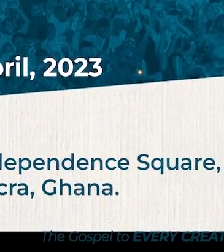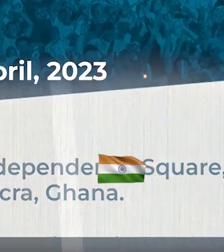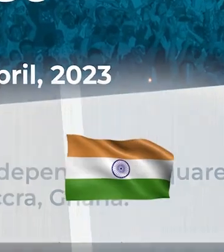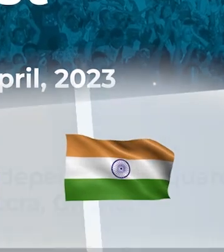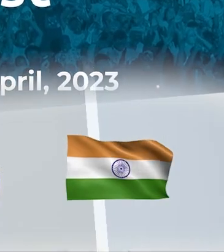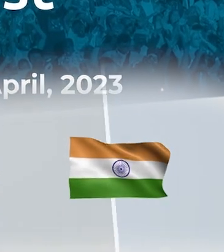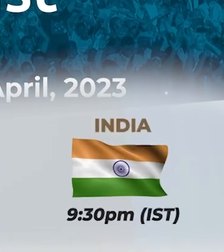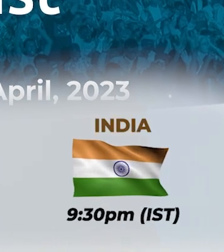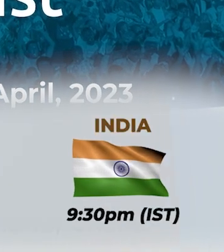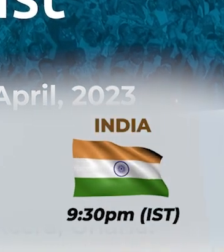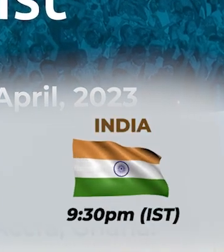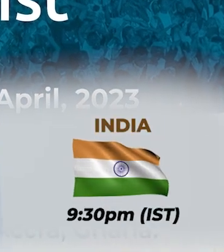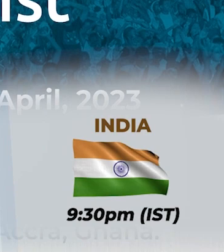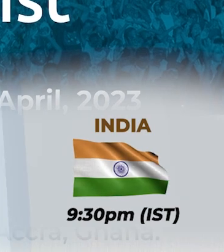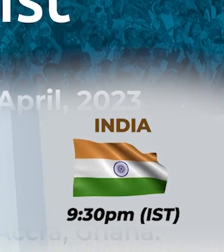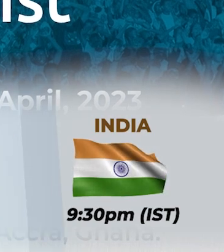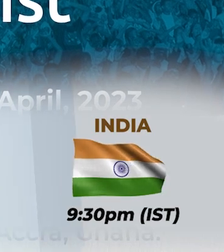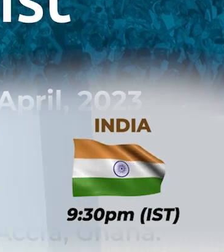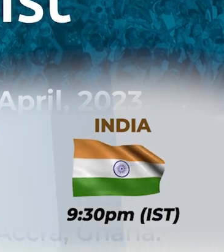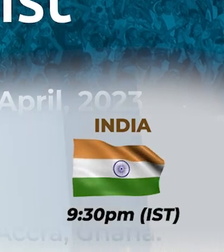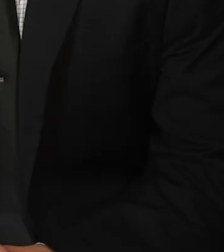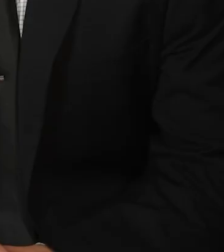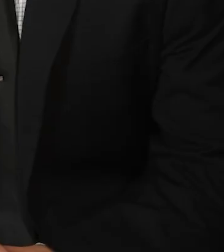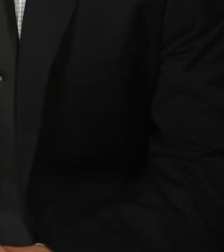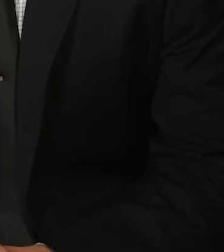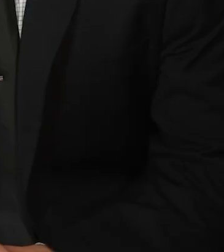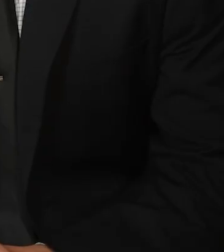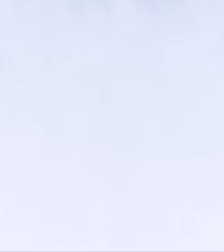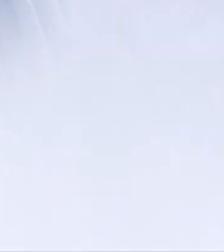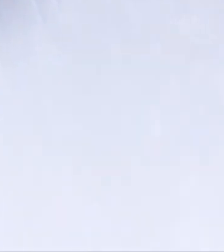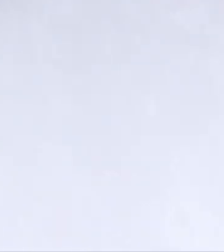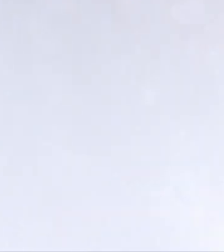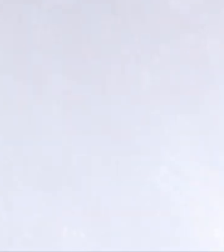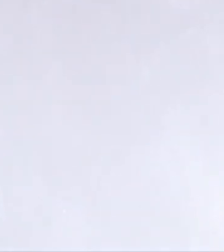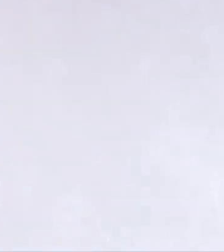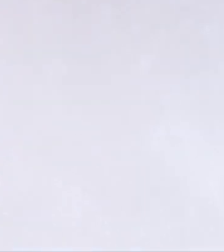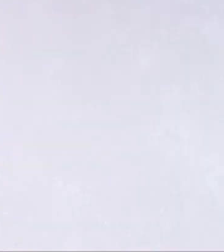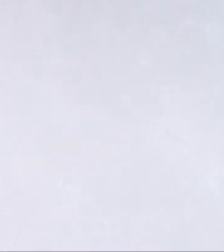our next Global Crusade. Thank you.